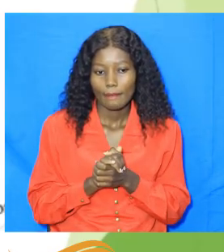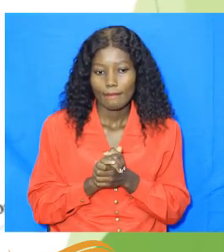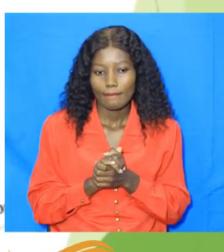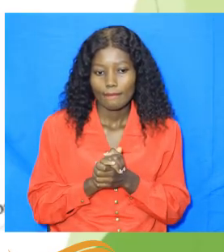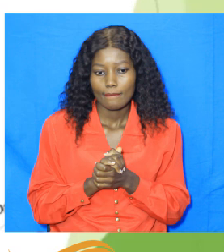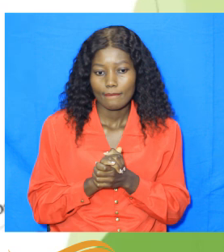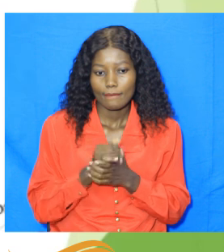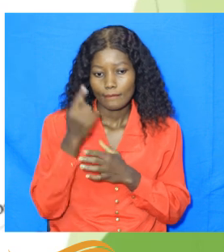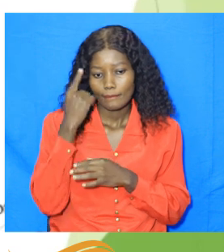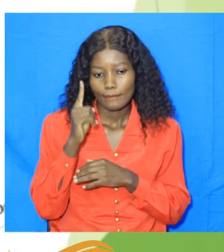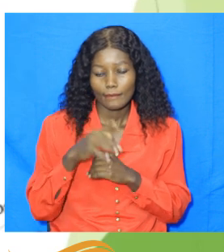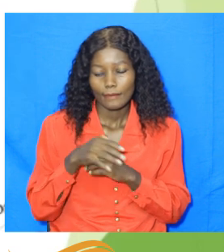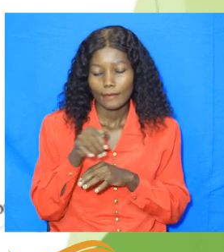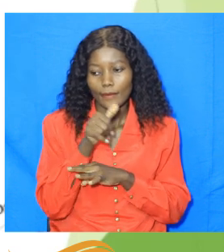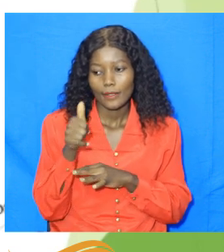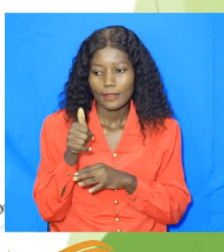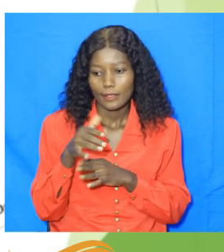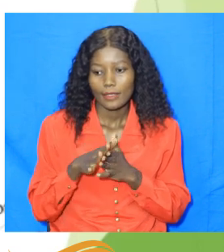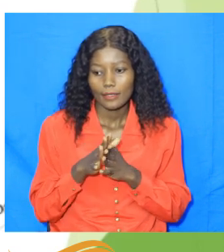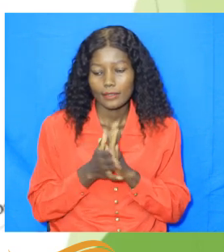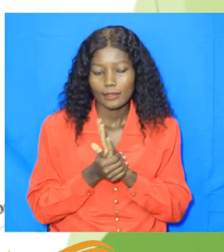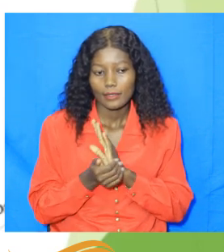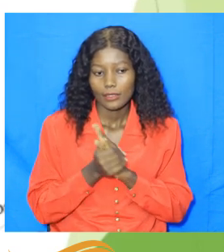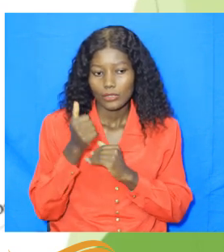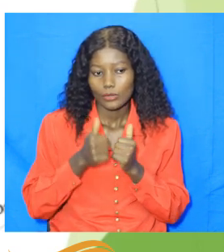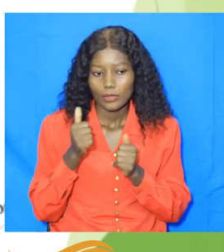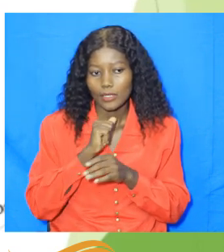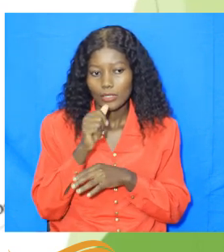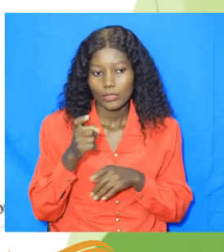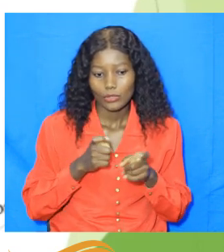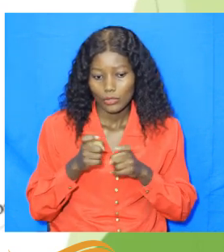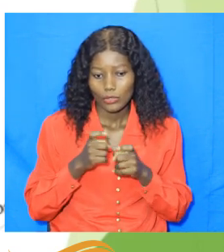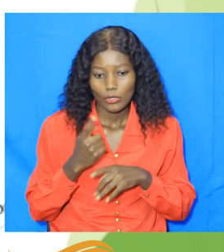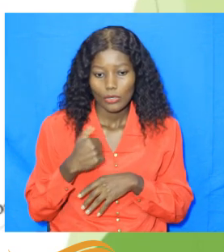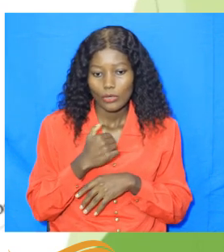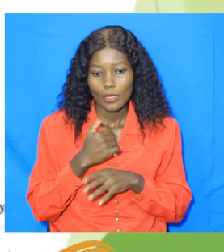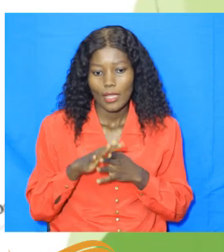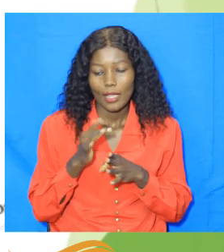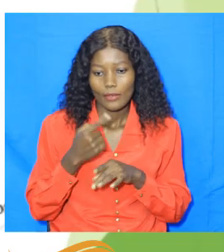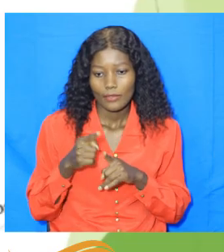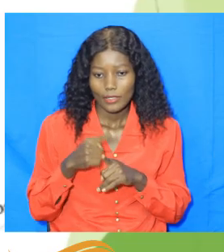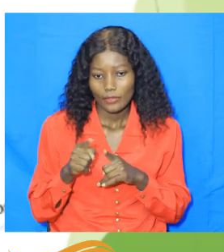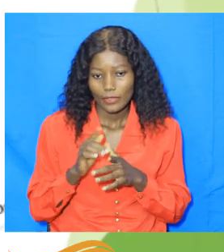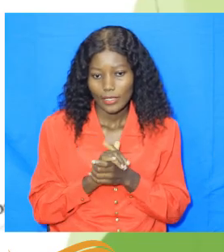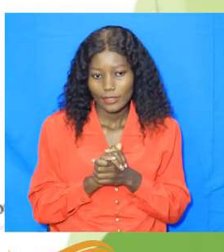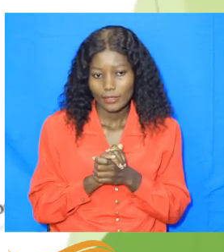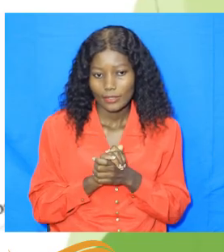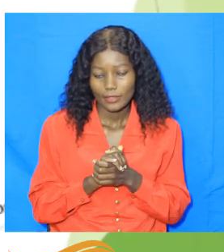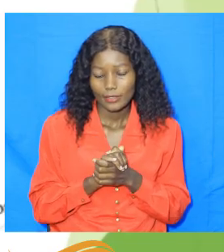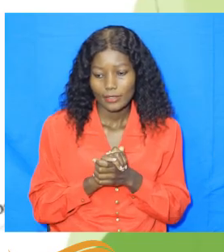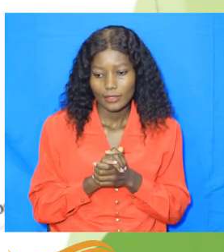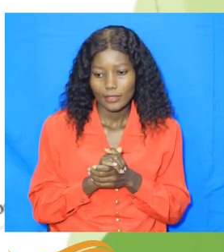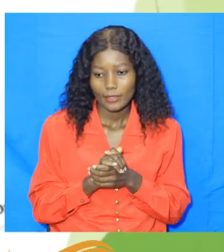uncontrolled techniques, we have different signs for like